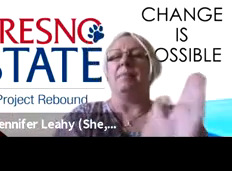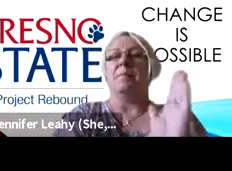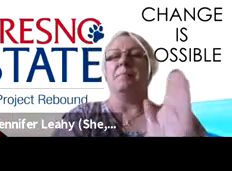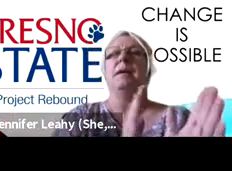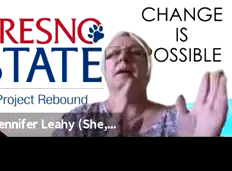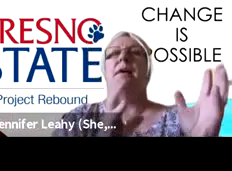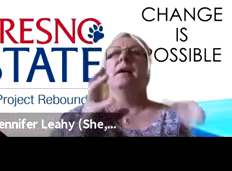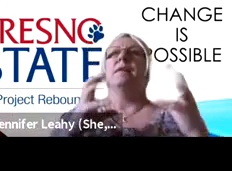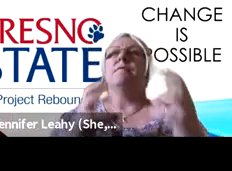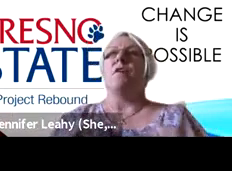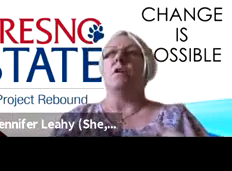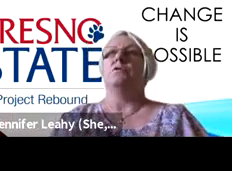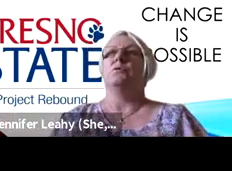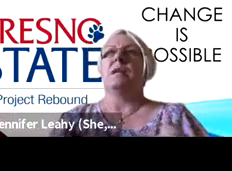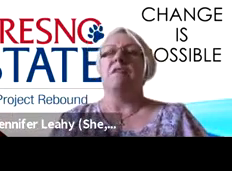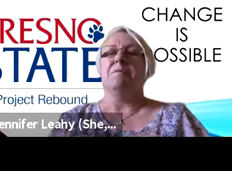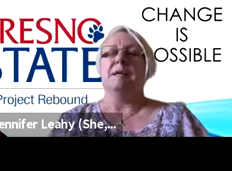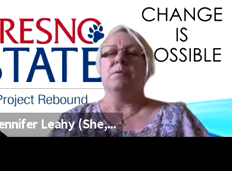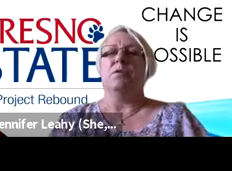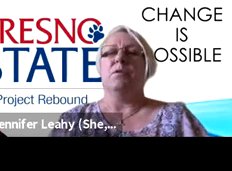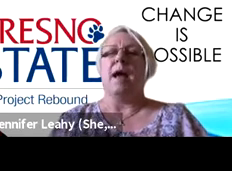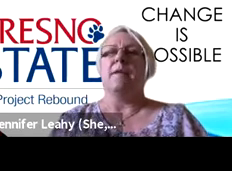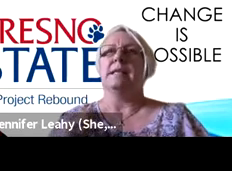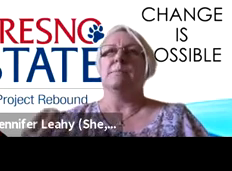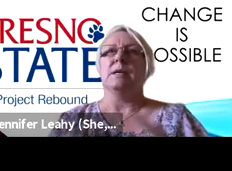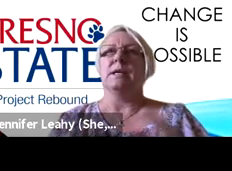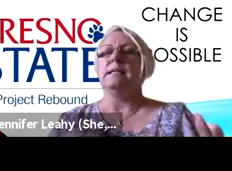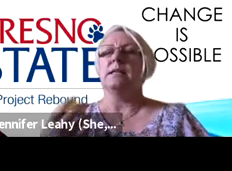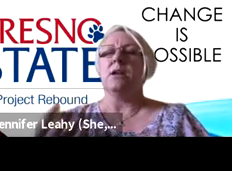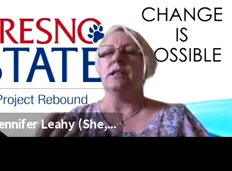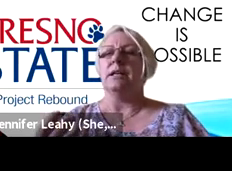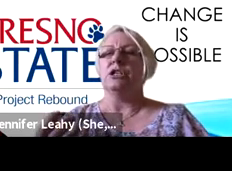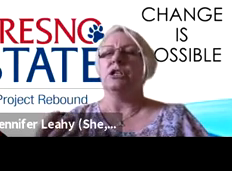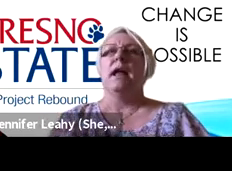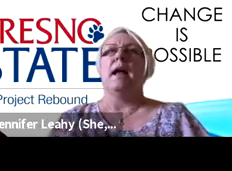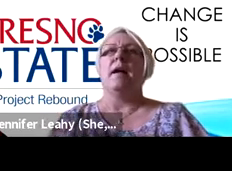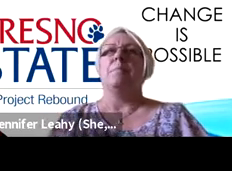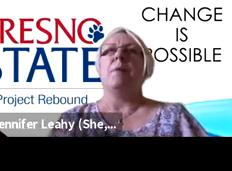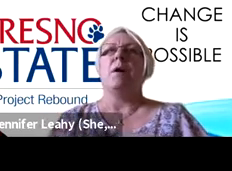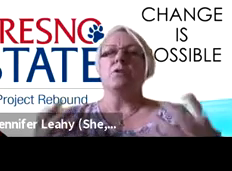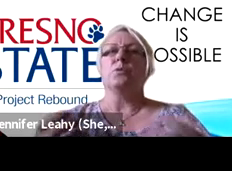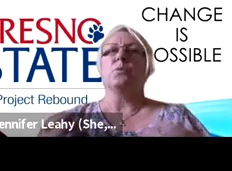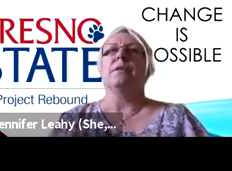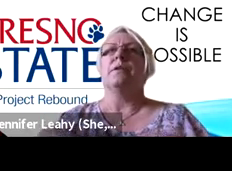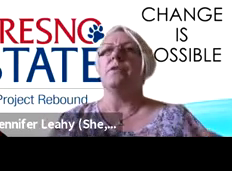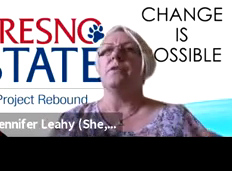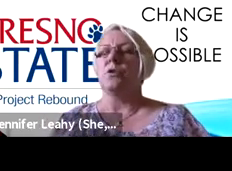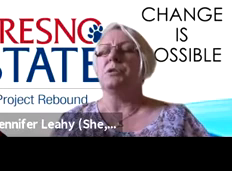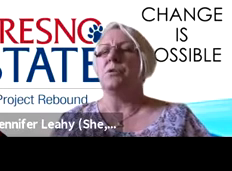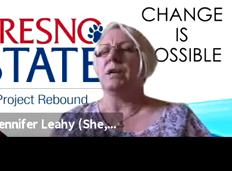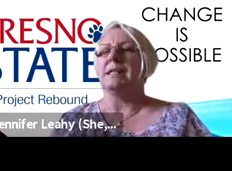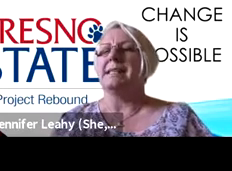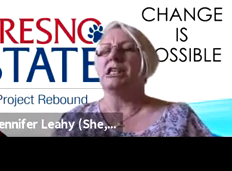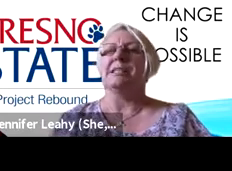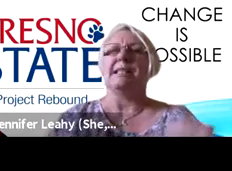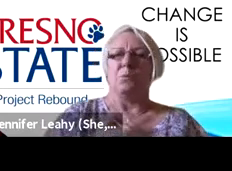that pipeline, being involved with enough people who have the experience and the knowledge, partnered with other